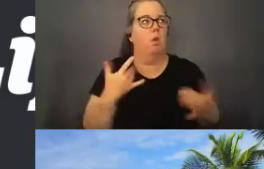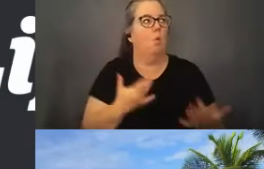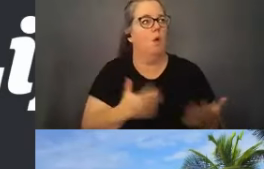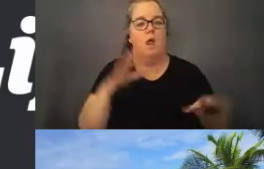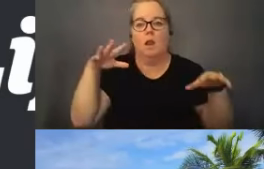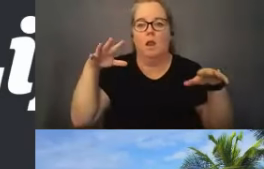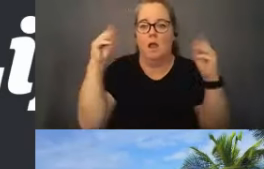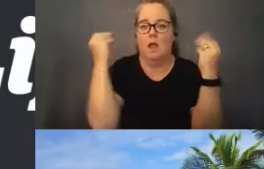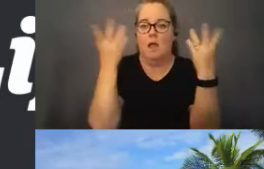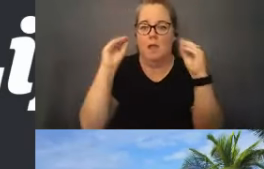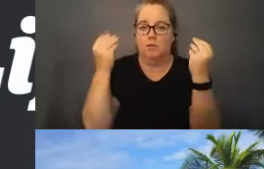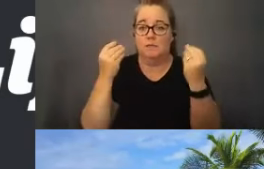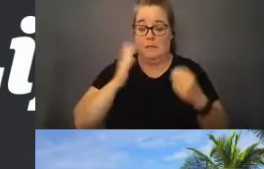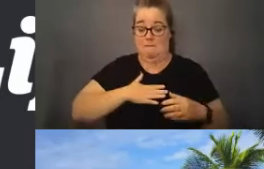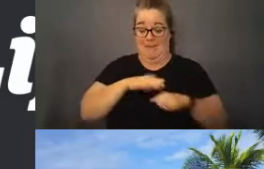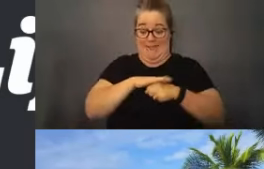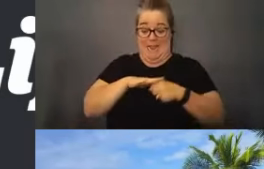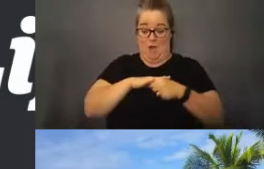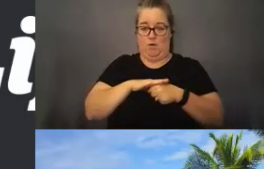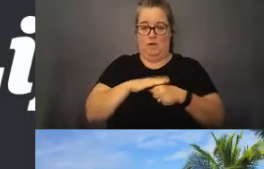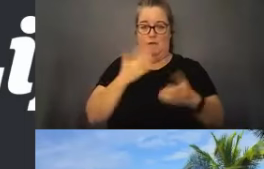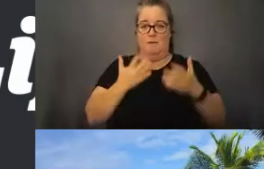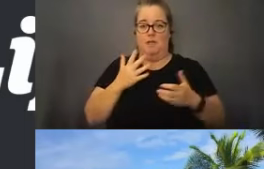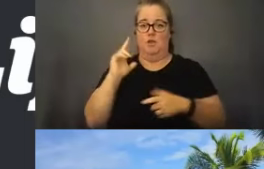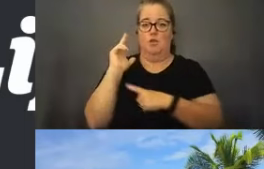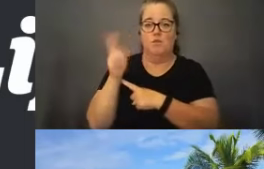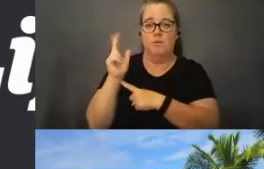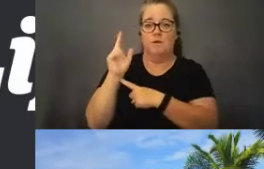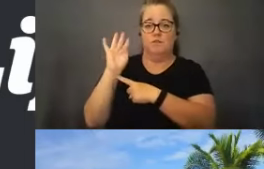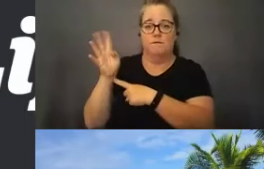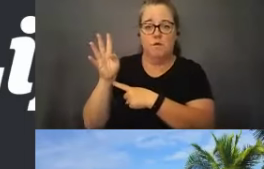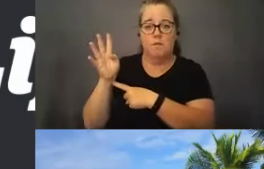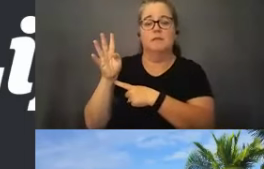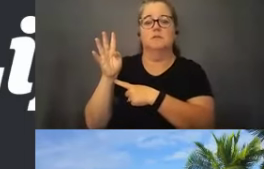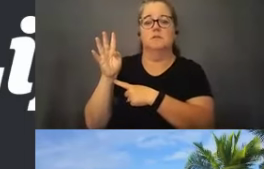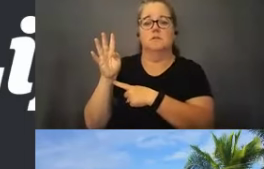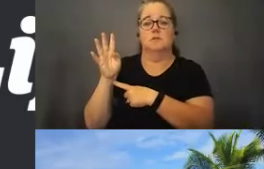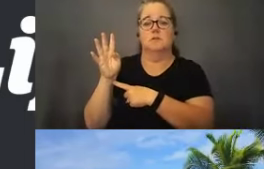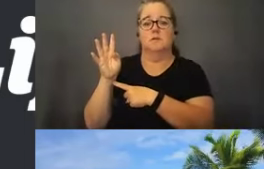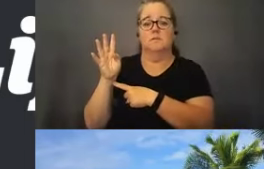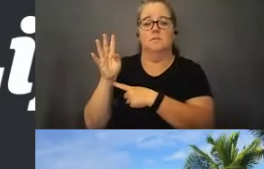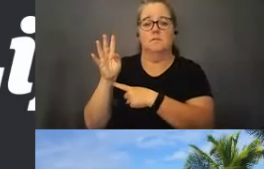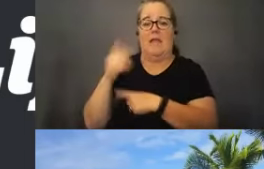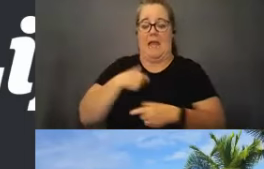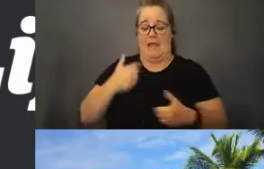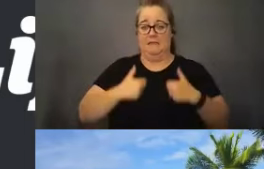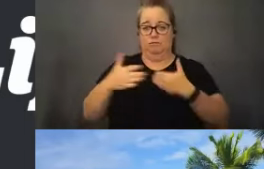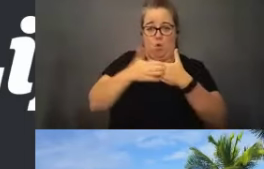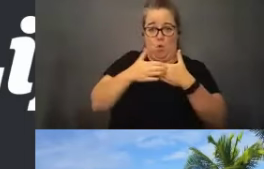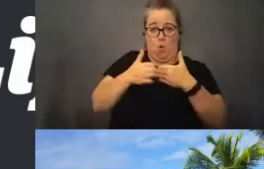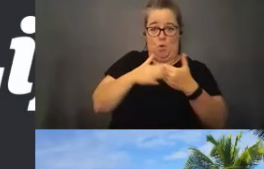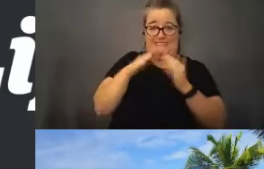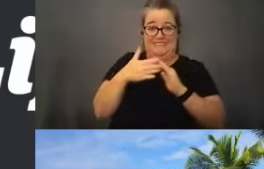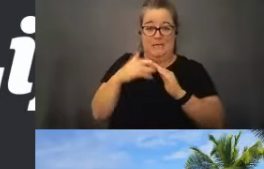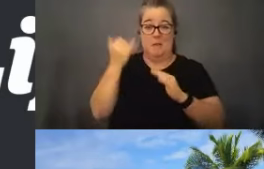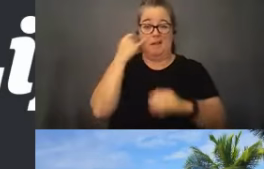our area where I live might be 3 or 4 minutes. If you live, I live near a city. If you live